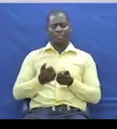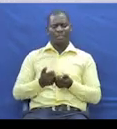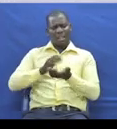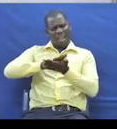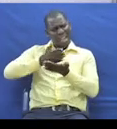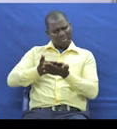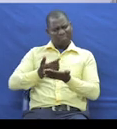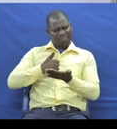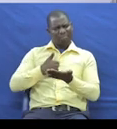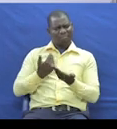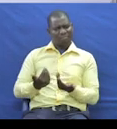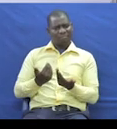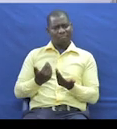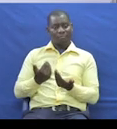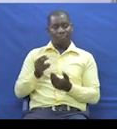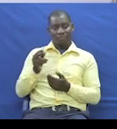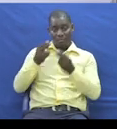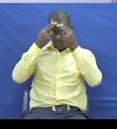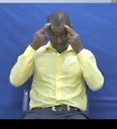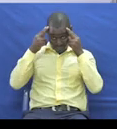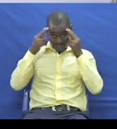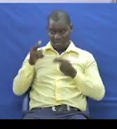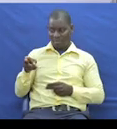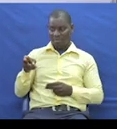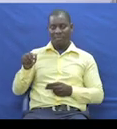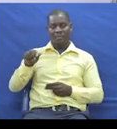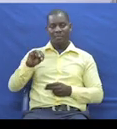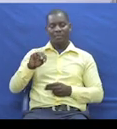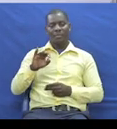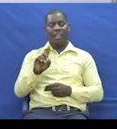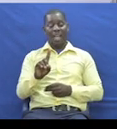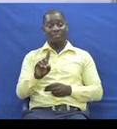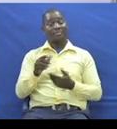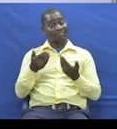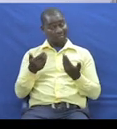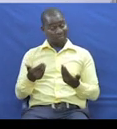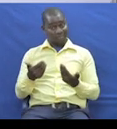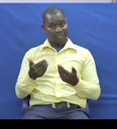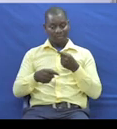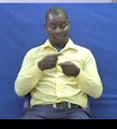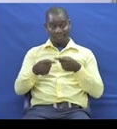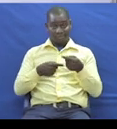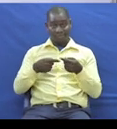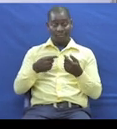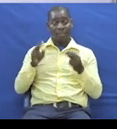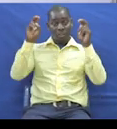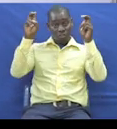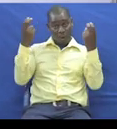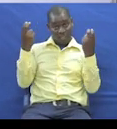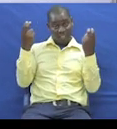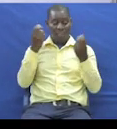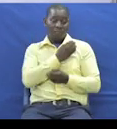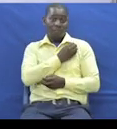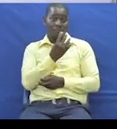and today I am going to teach you the topic named radioactivity, a Form 4 topic, but it